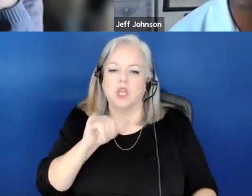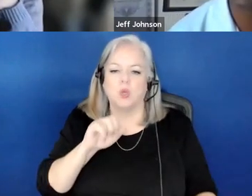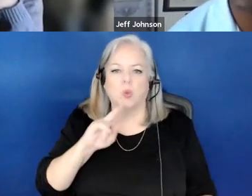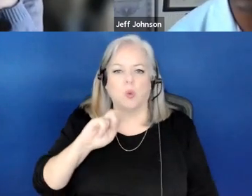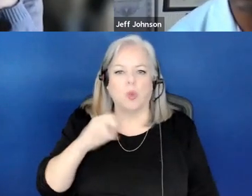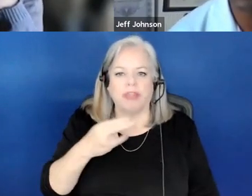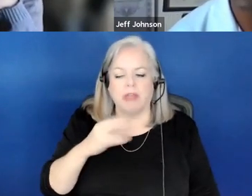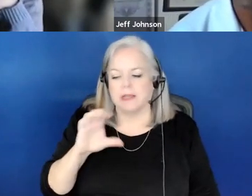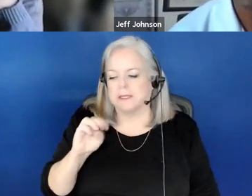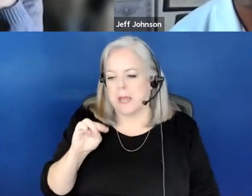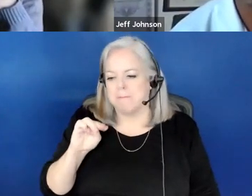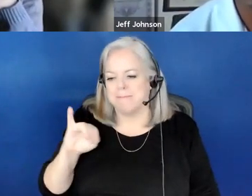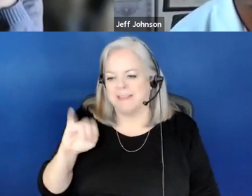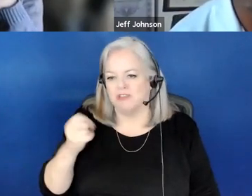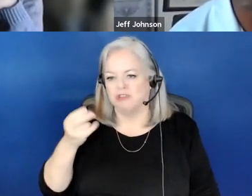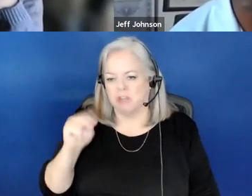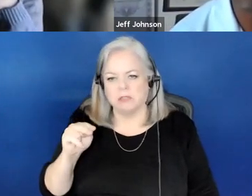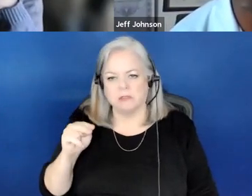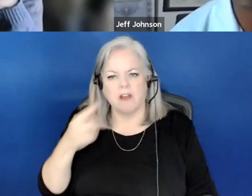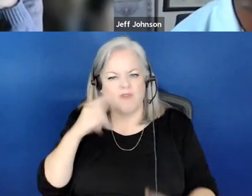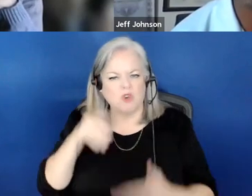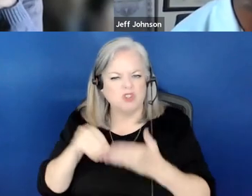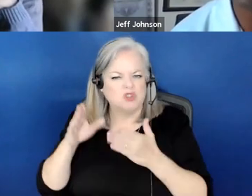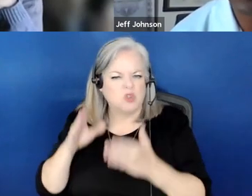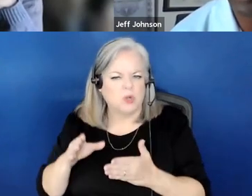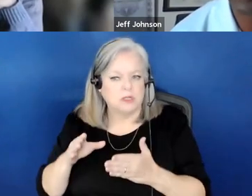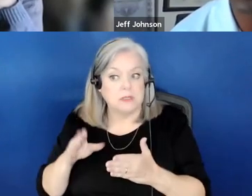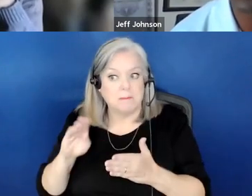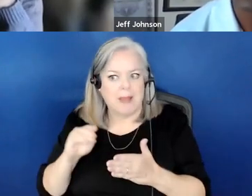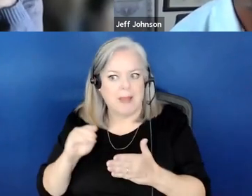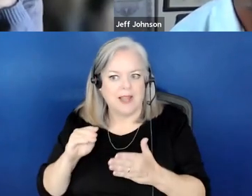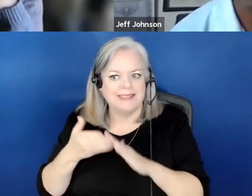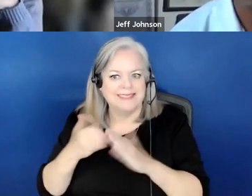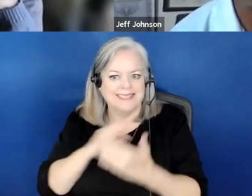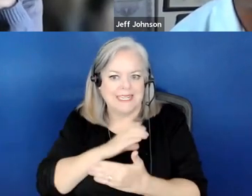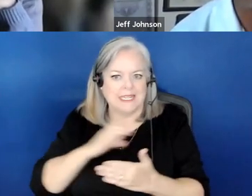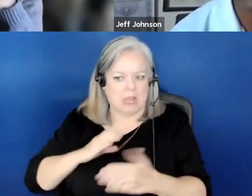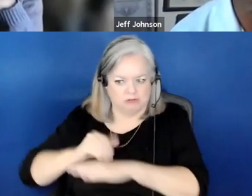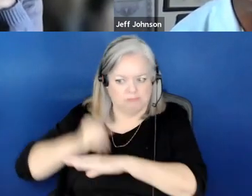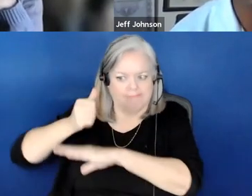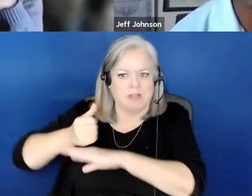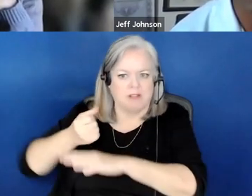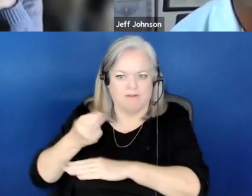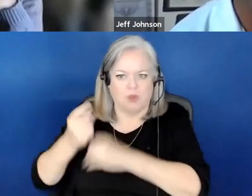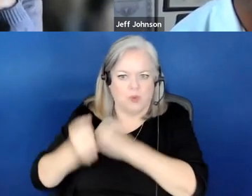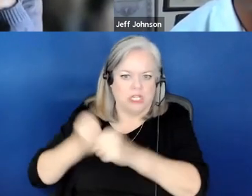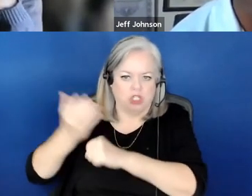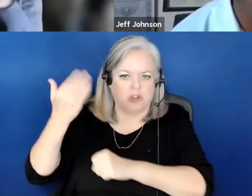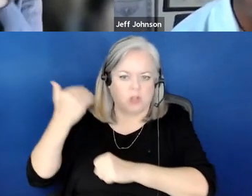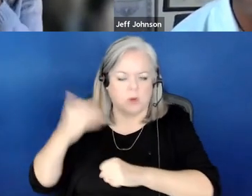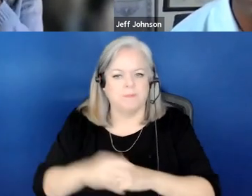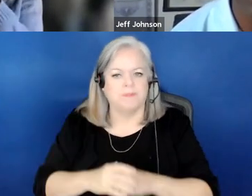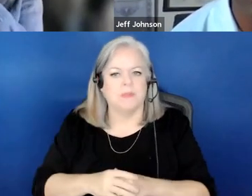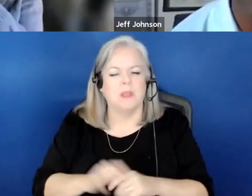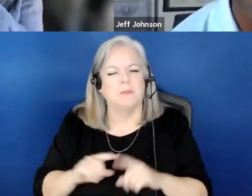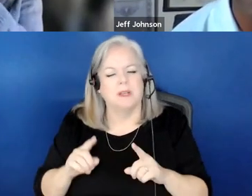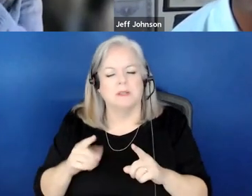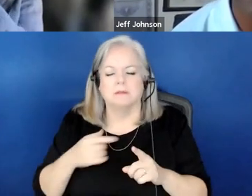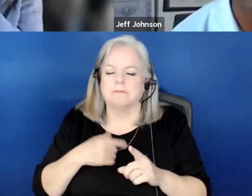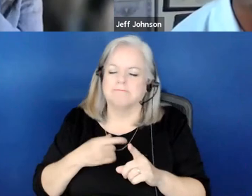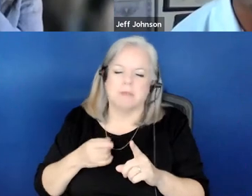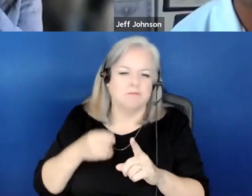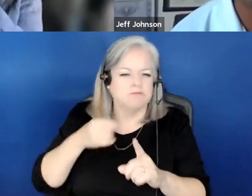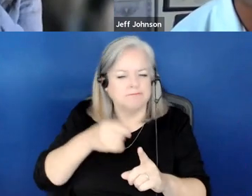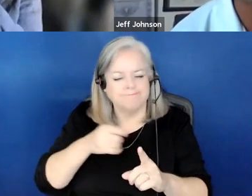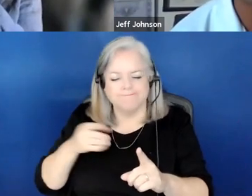for students by the city council here a few years ago but I guess where I was kind of going with that is due to the